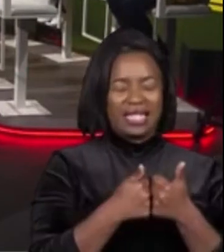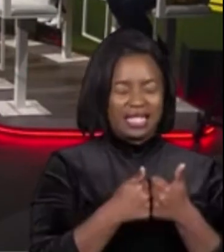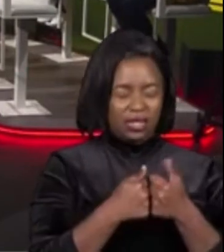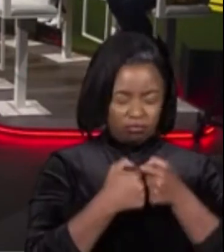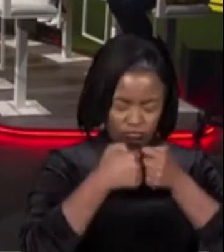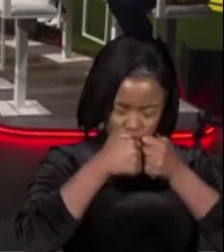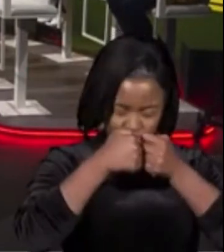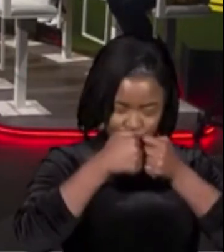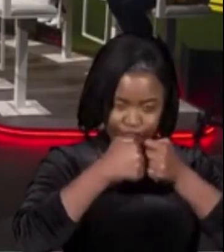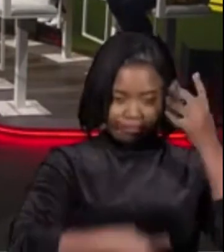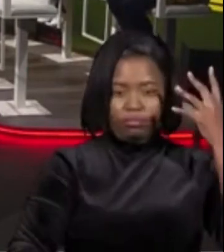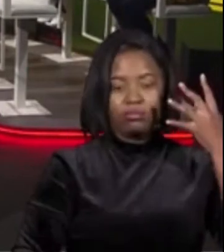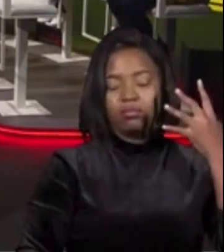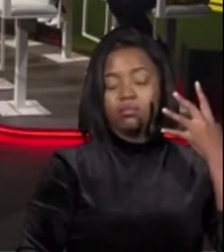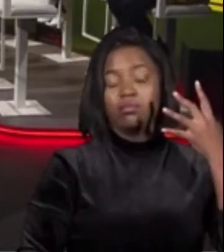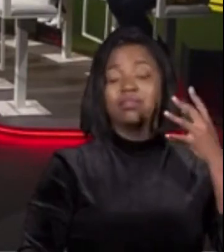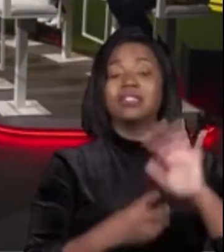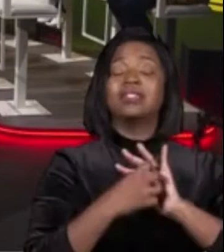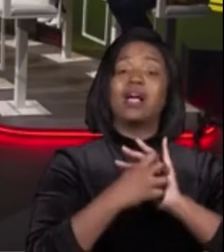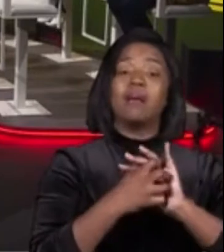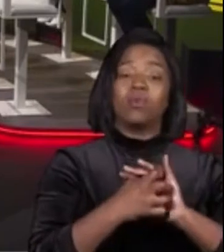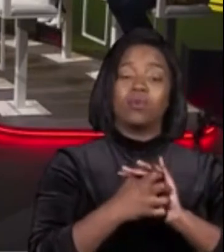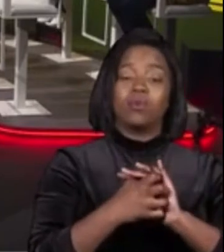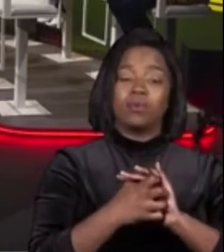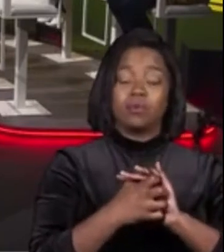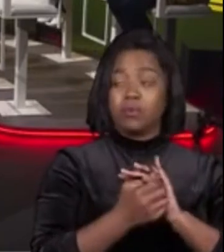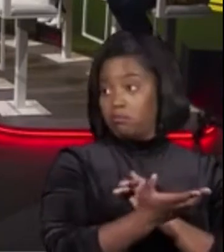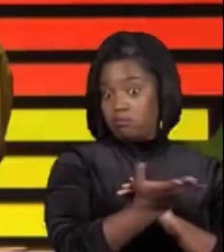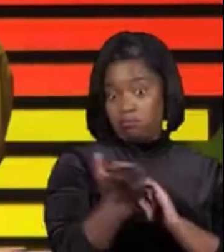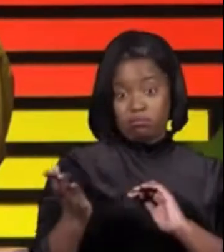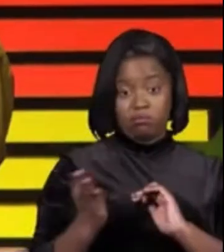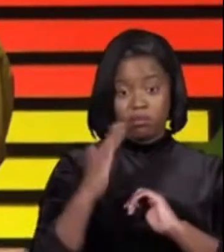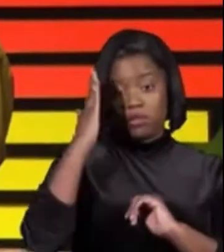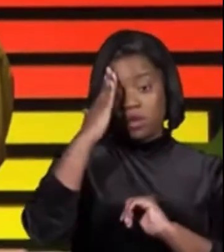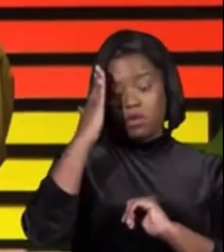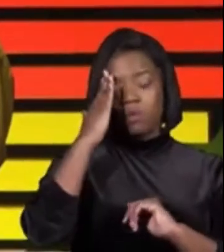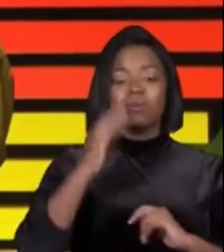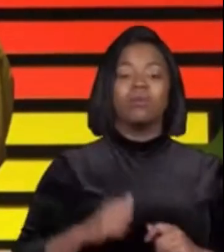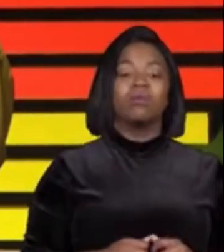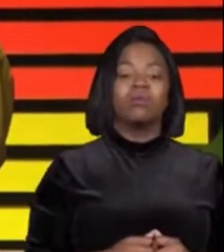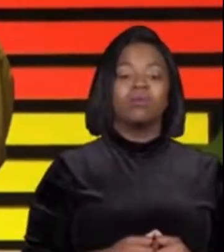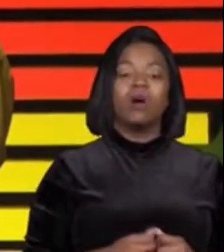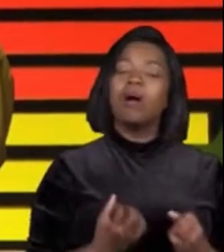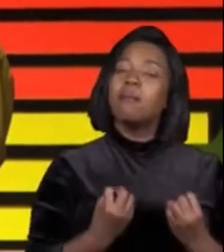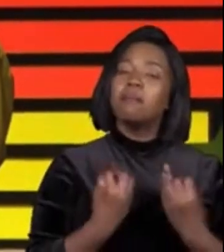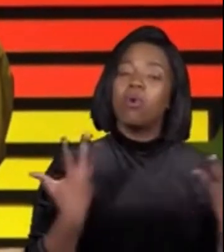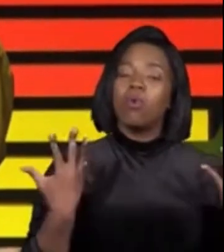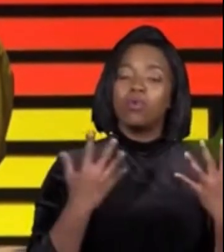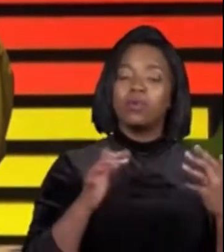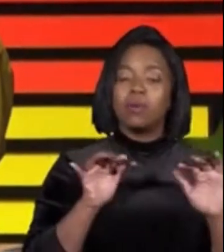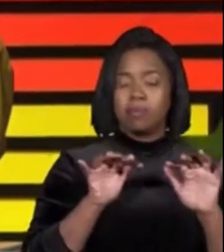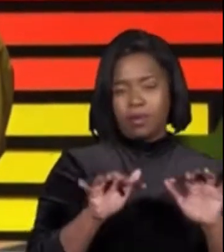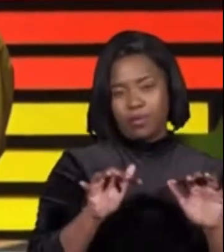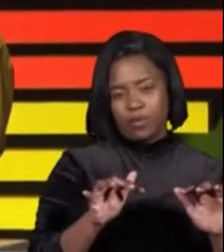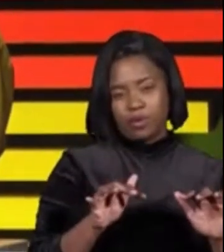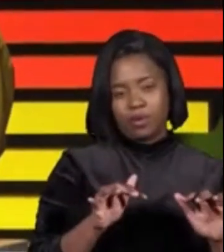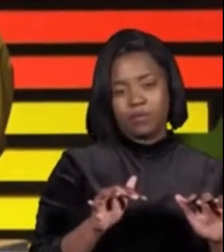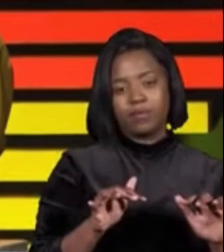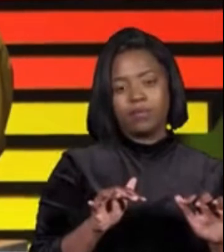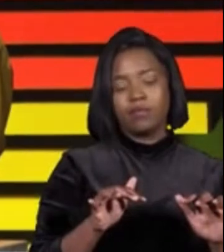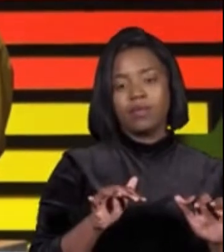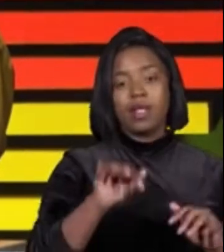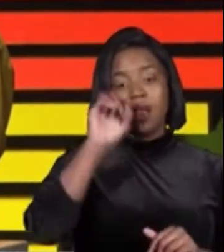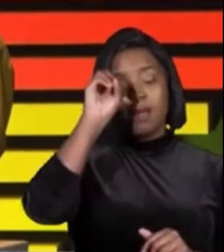mine di direche batho. For example, my comrade can bear testimony. Majority ya diloche lungore di mine